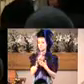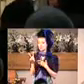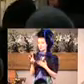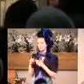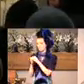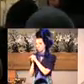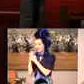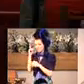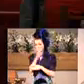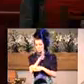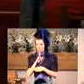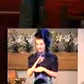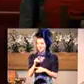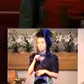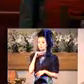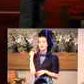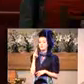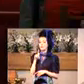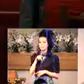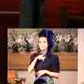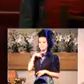and for Reverend Dr. Pat Langlois,